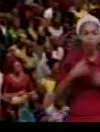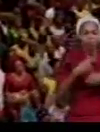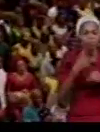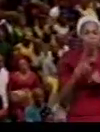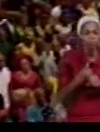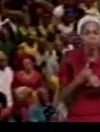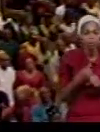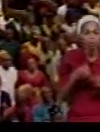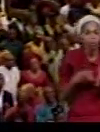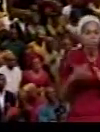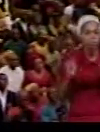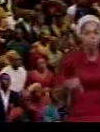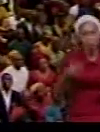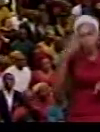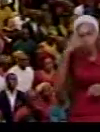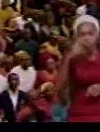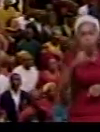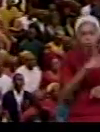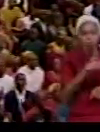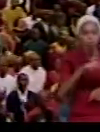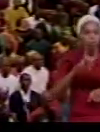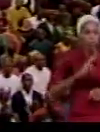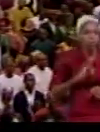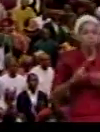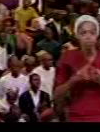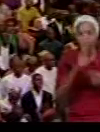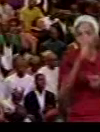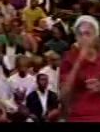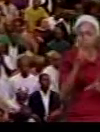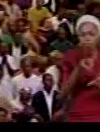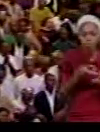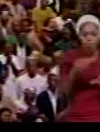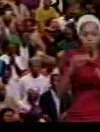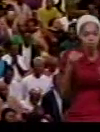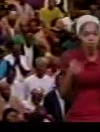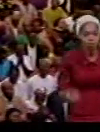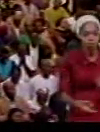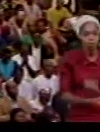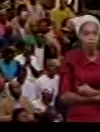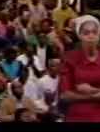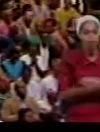and I to be part of today's service.